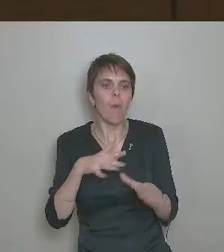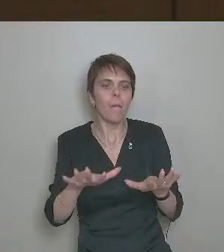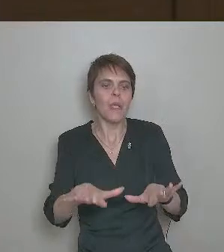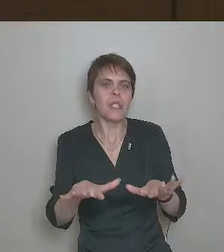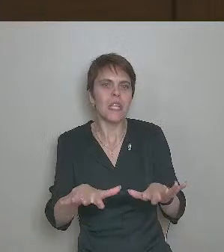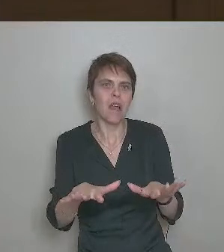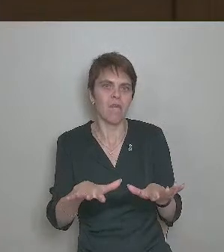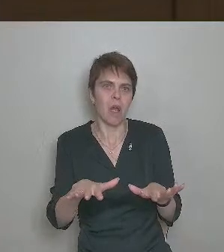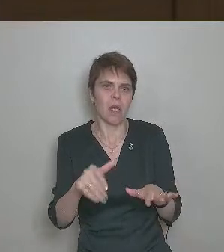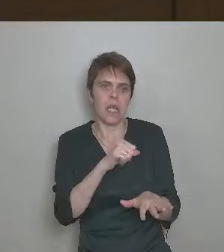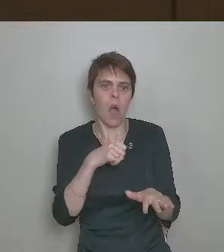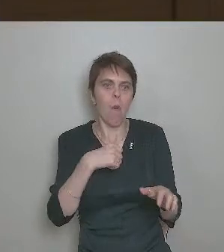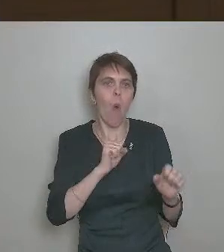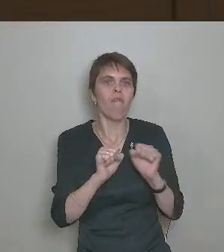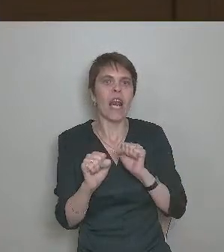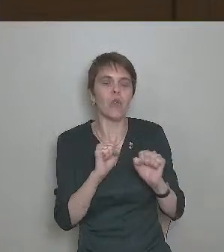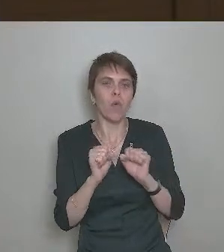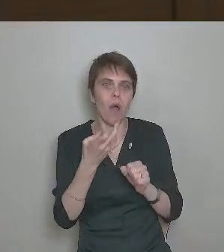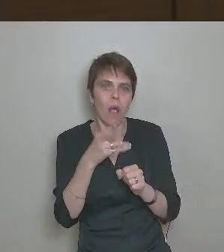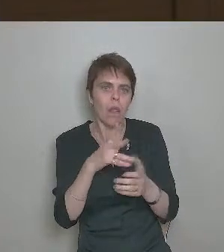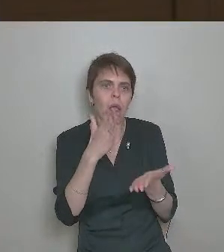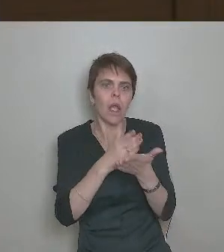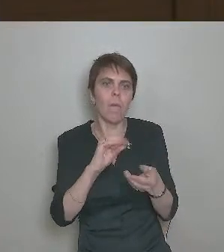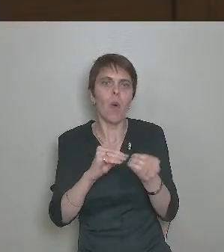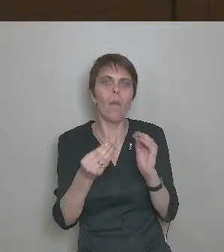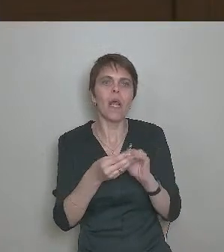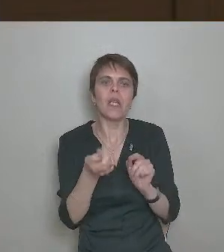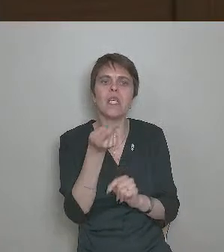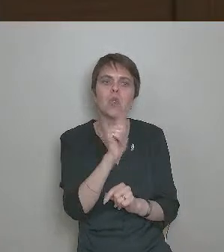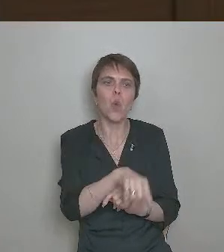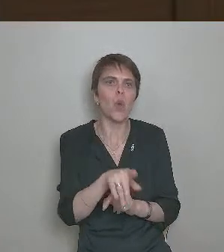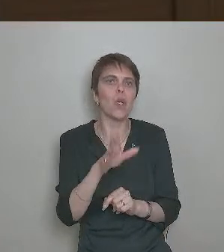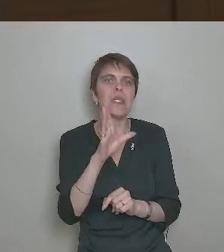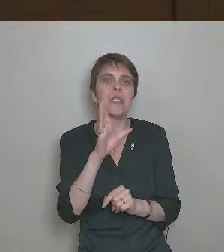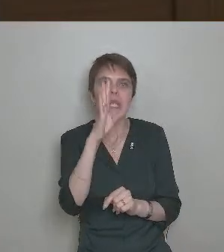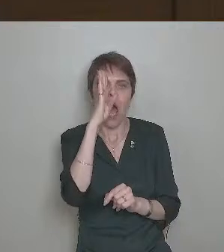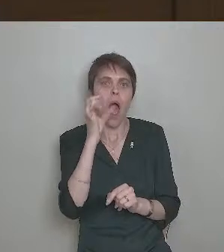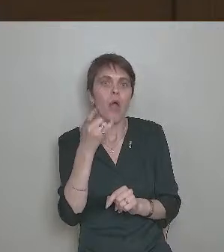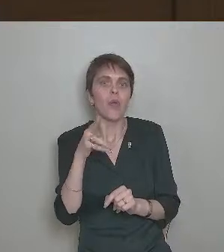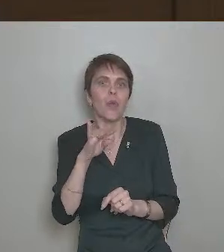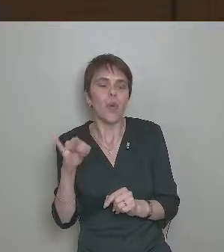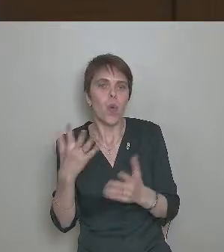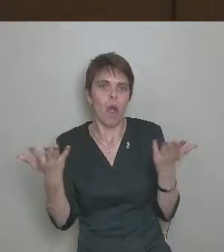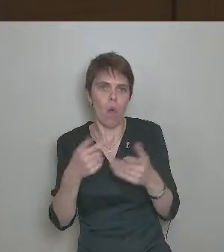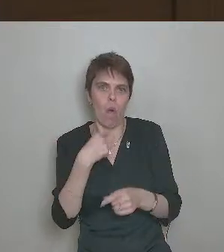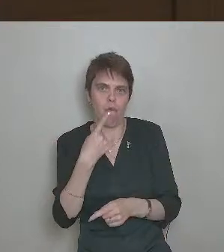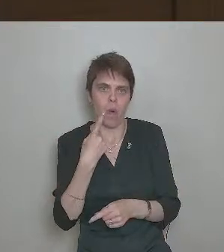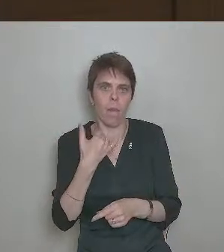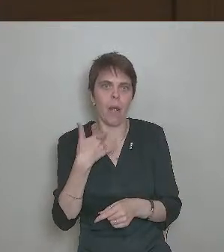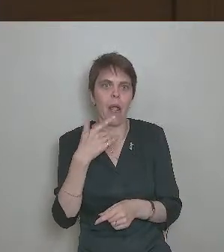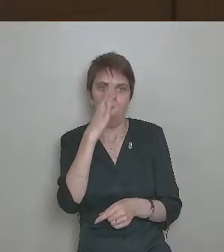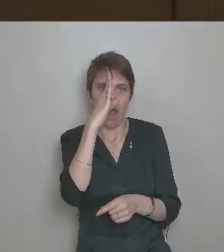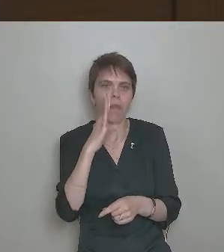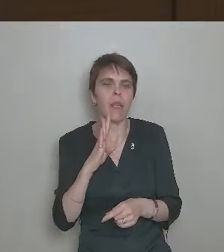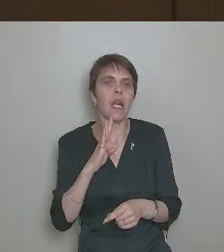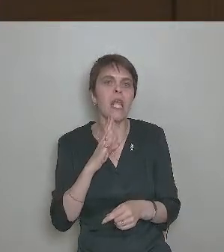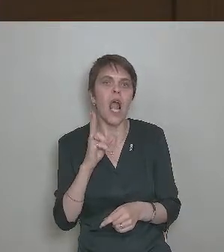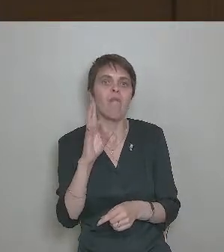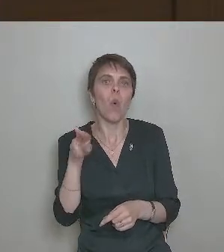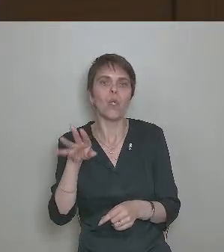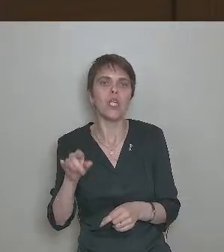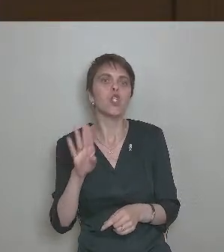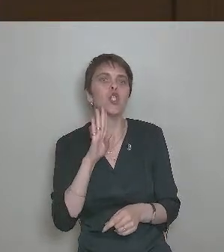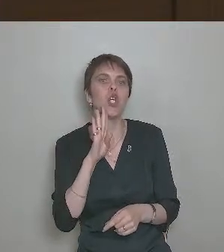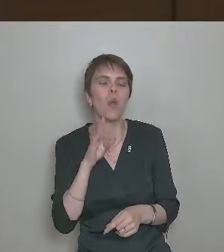local self-government and the fundamental level, so the